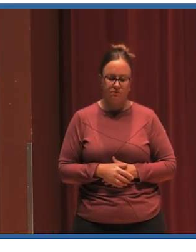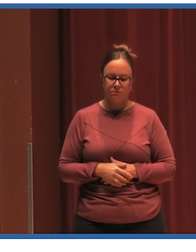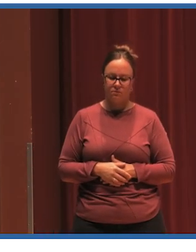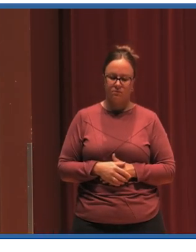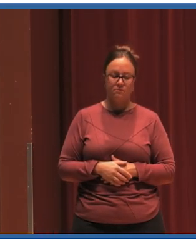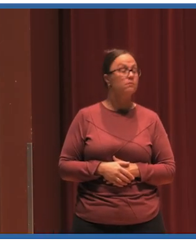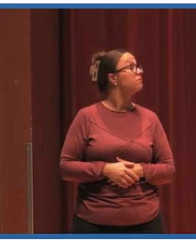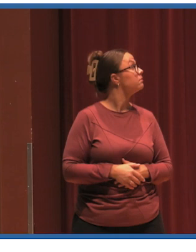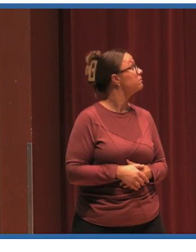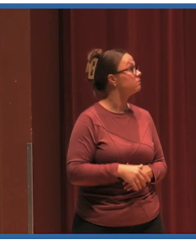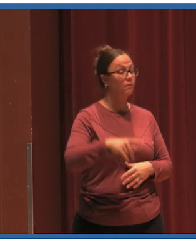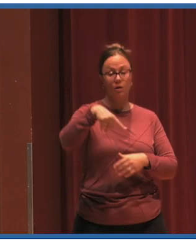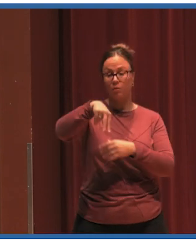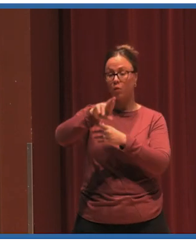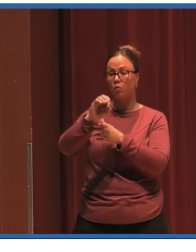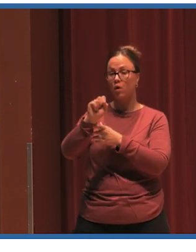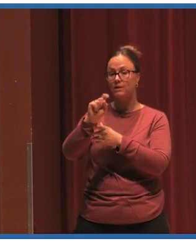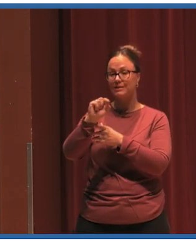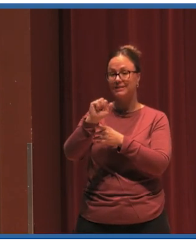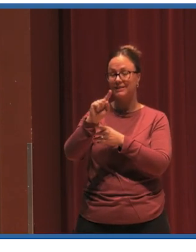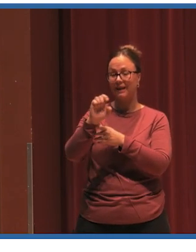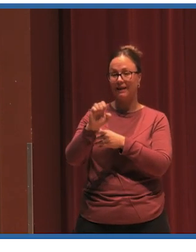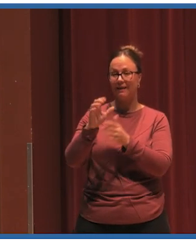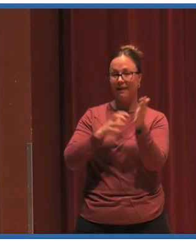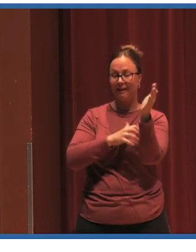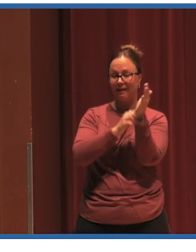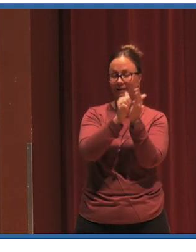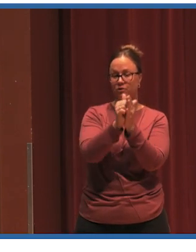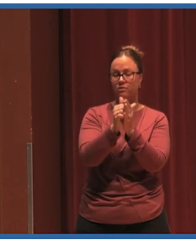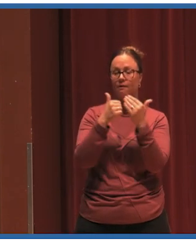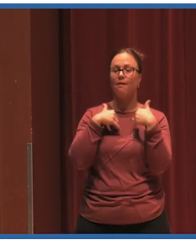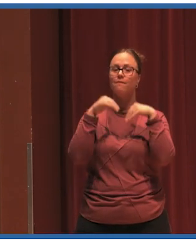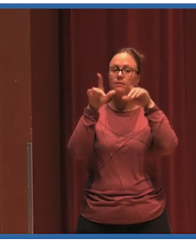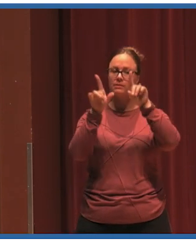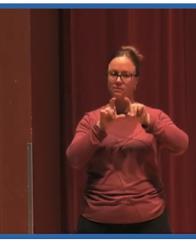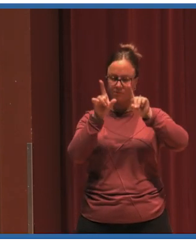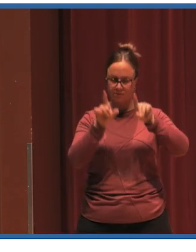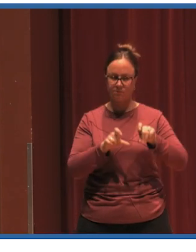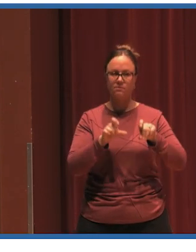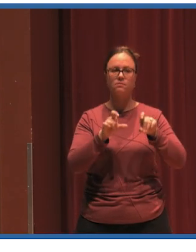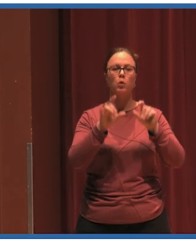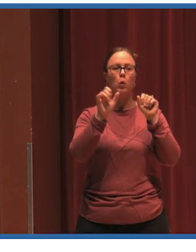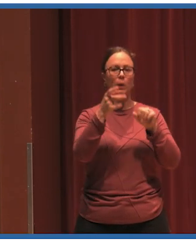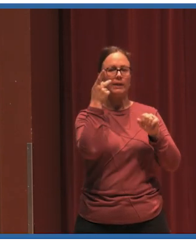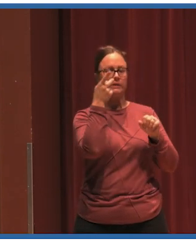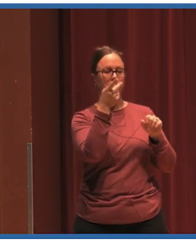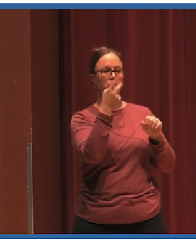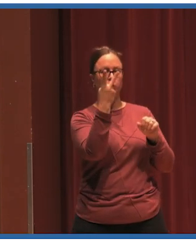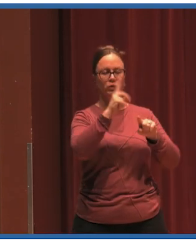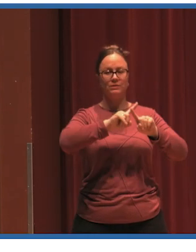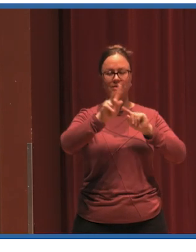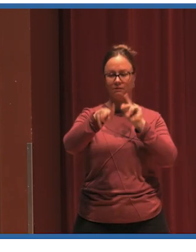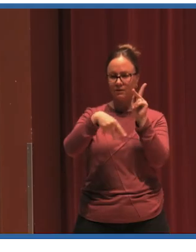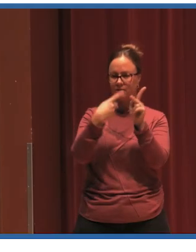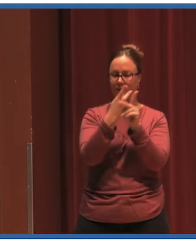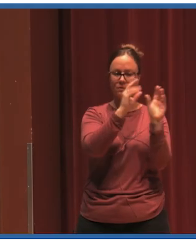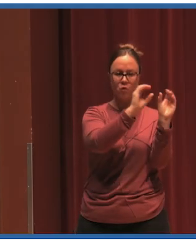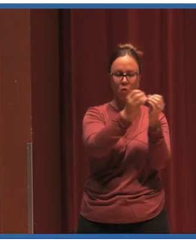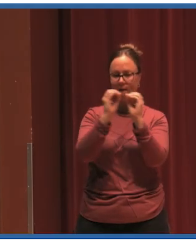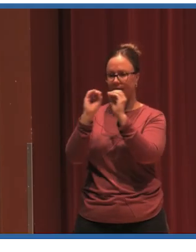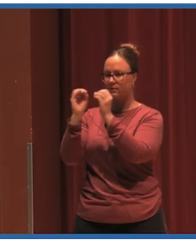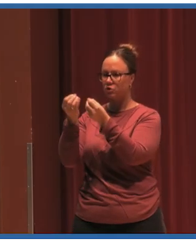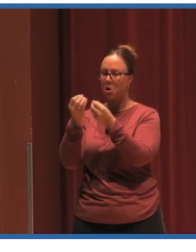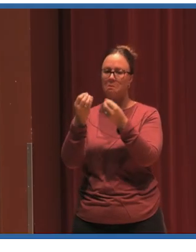So prostate cancer, there is a screening test, the PSA test, that is, you can see two different types of organizations making